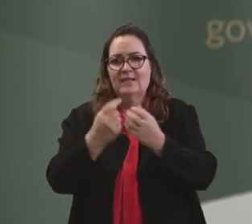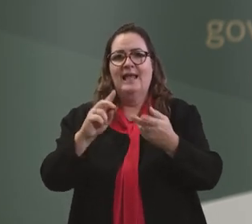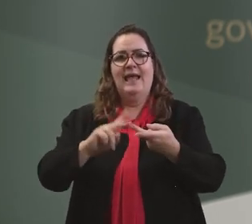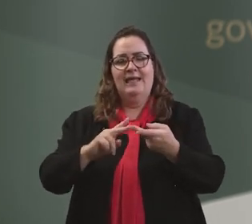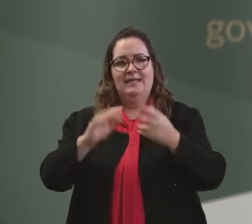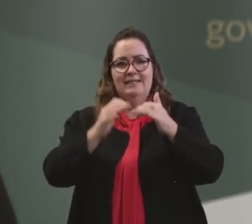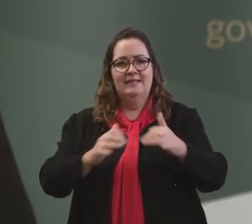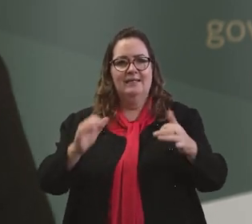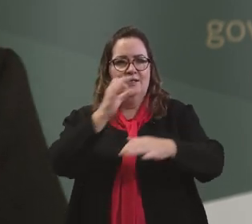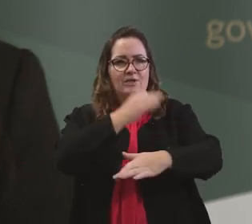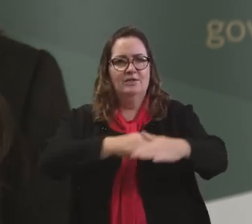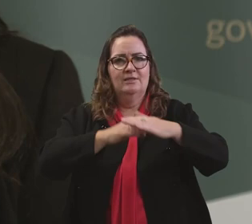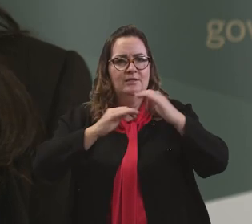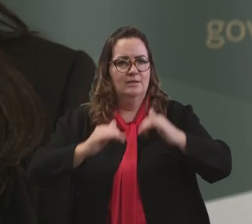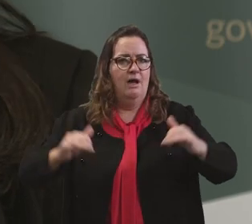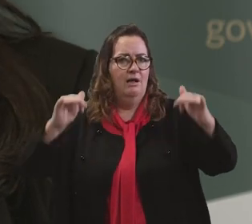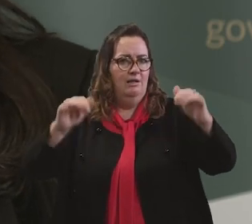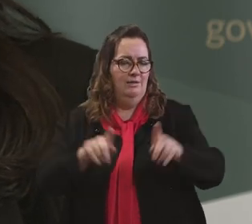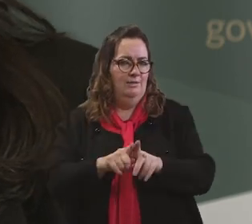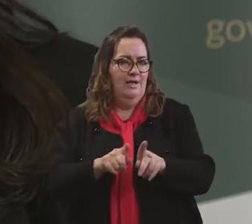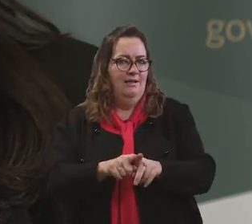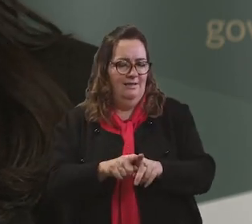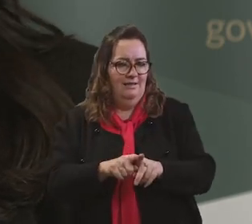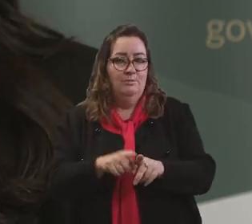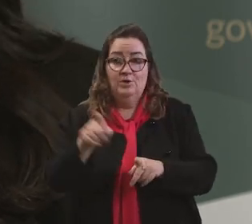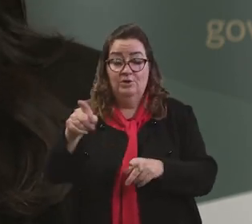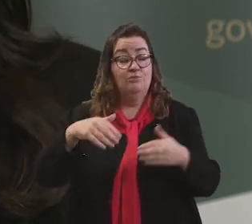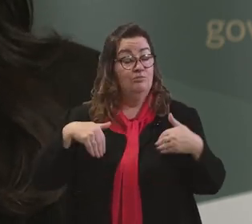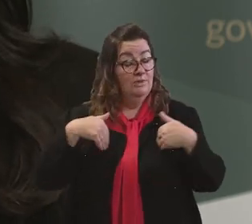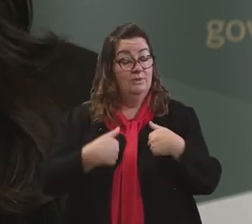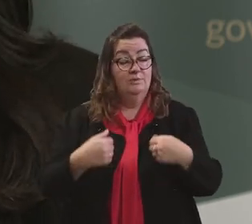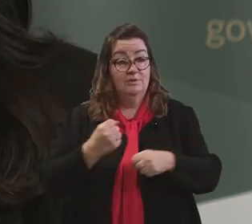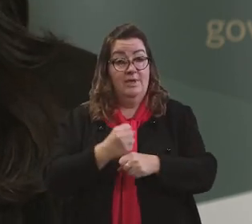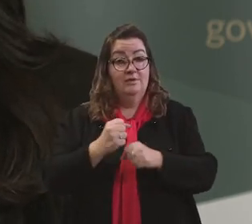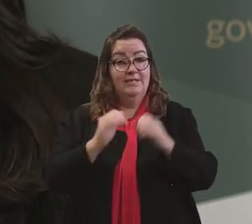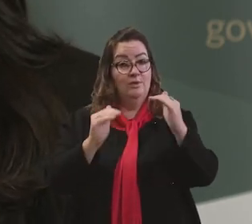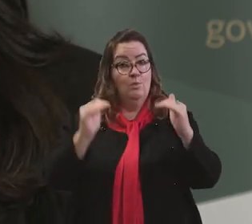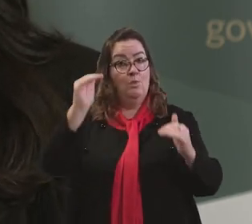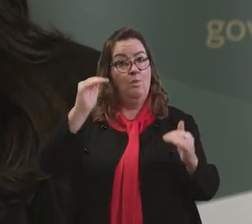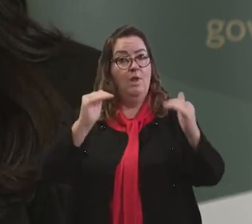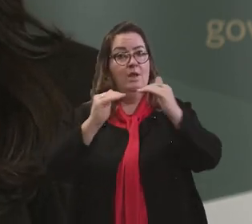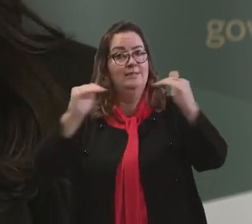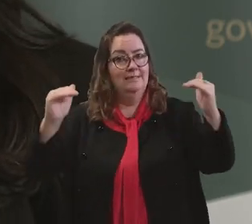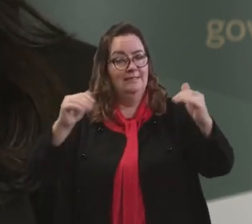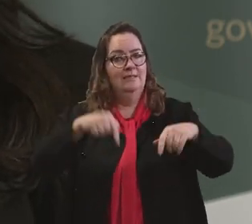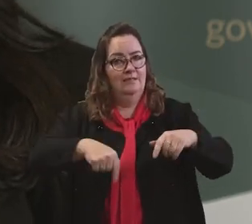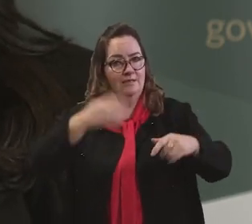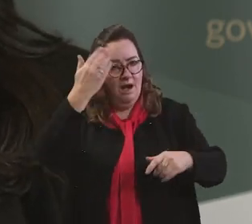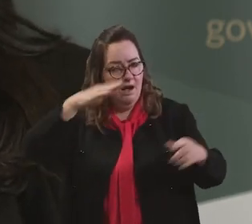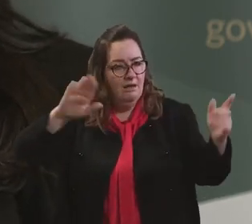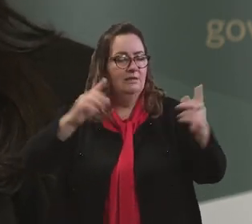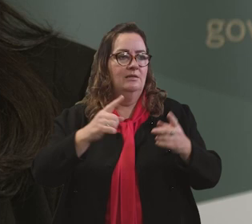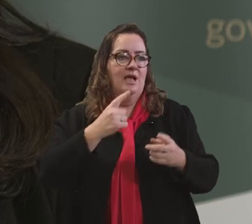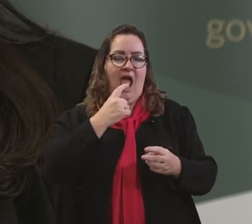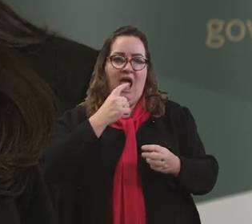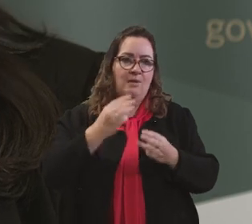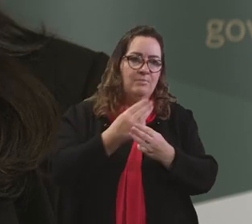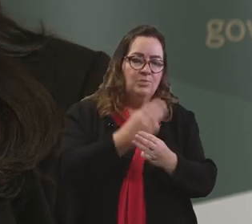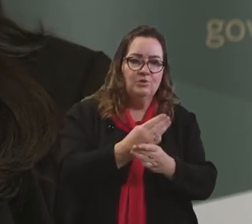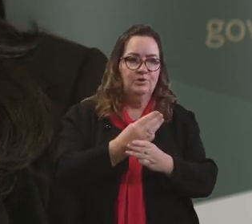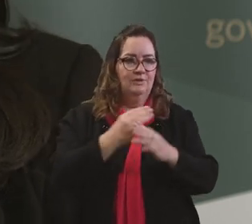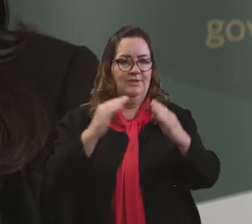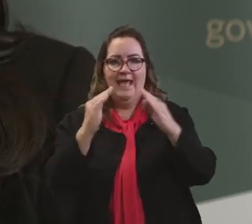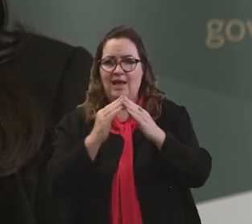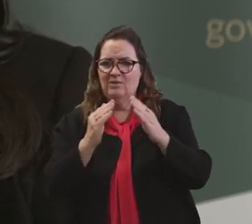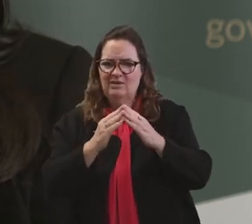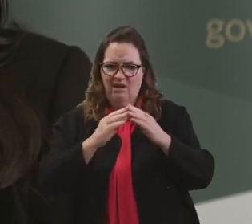really significant as well, I think, is that you're really concerned about the inequality in Ireland in housing, in terms of poverty, and in the